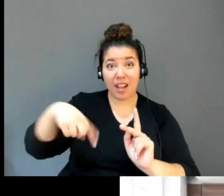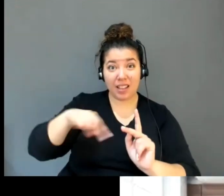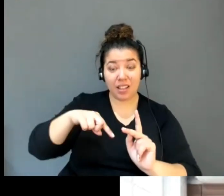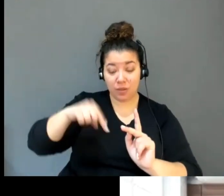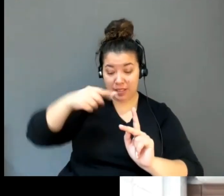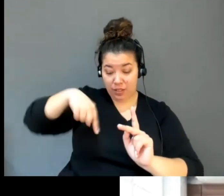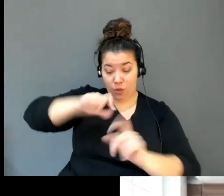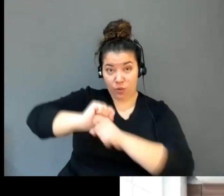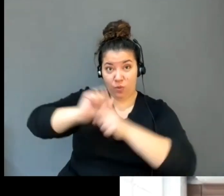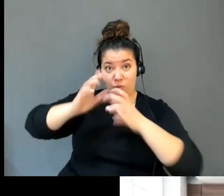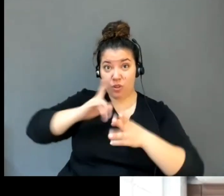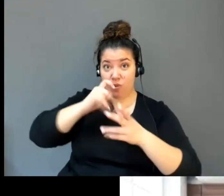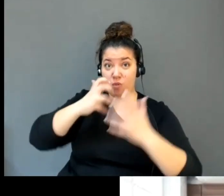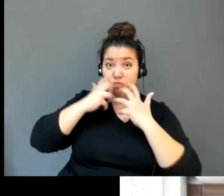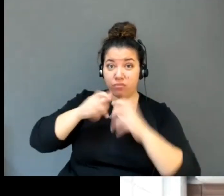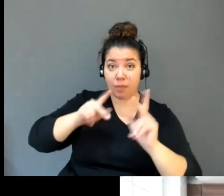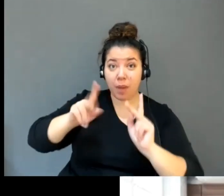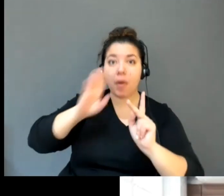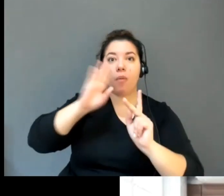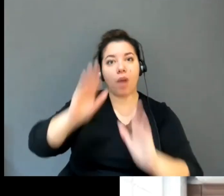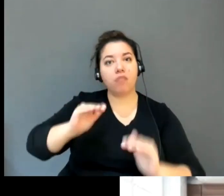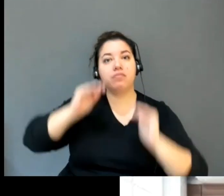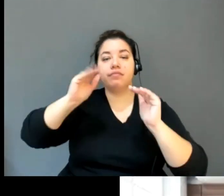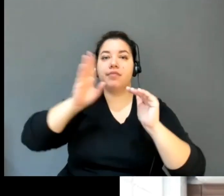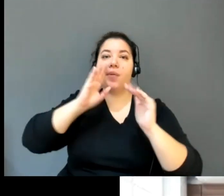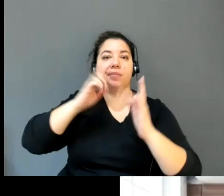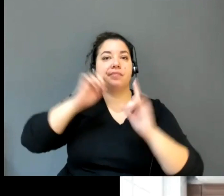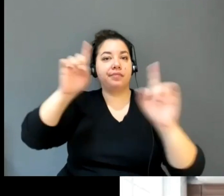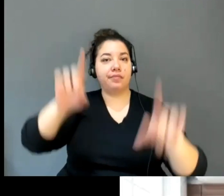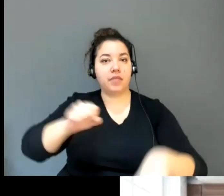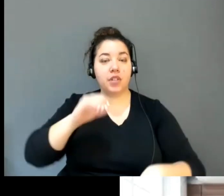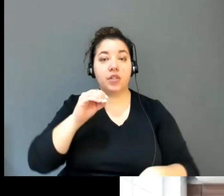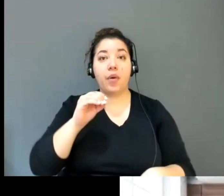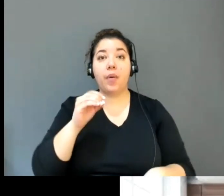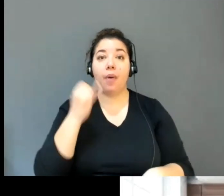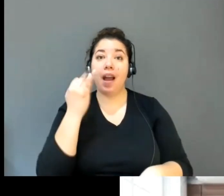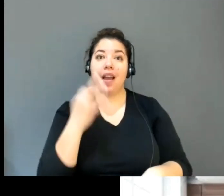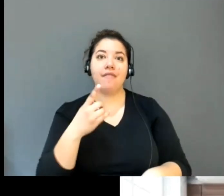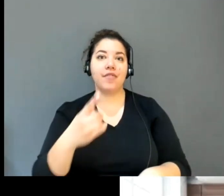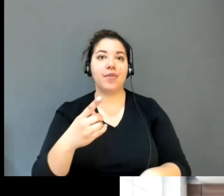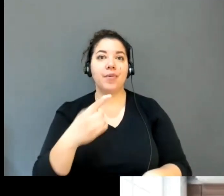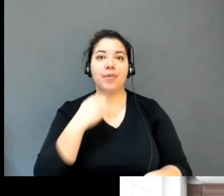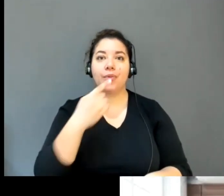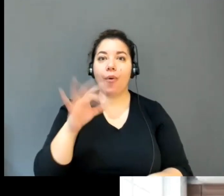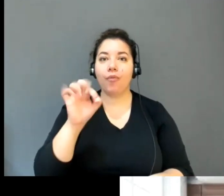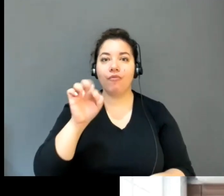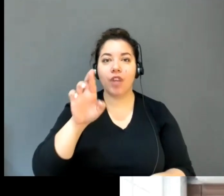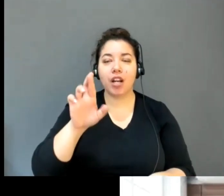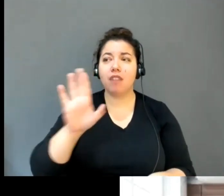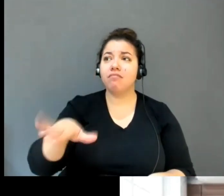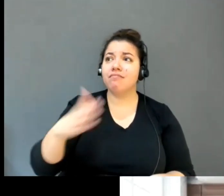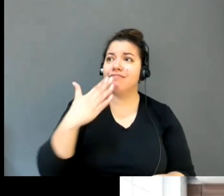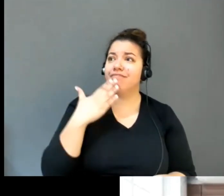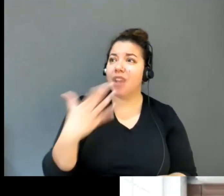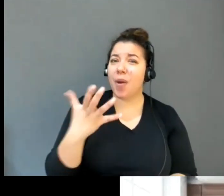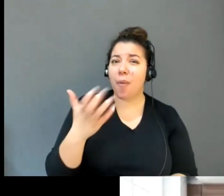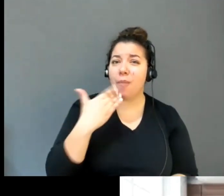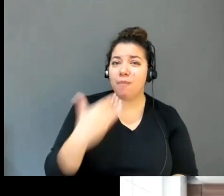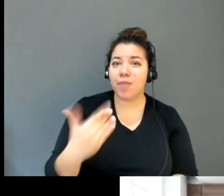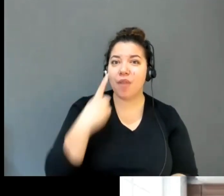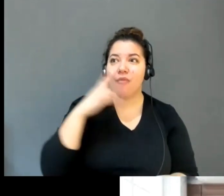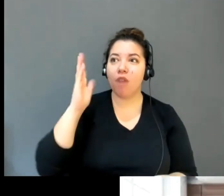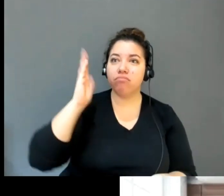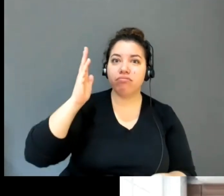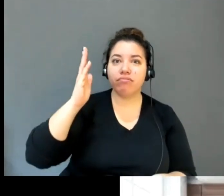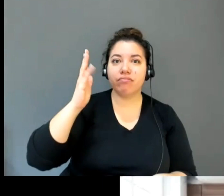you want to put in number 4 to answer that question of if you said thank you to him, what might you say back in your message? Because we teach in our program, we don't just